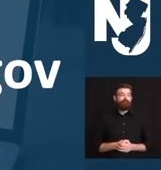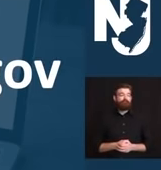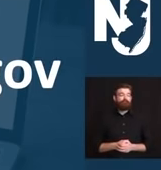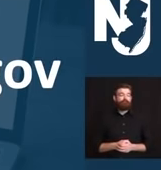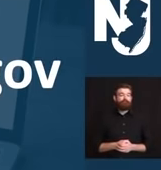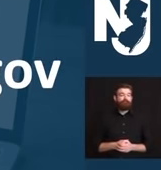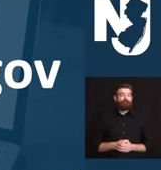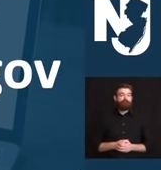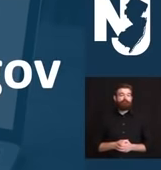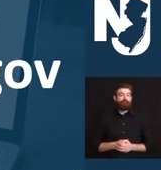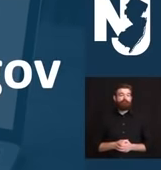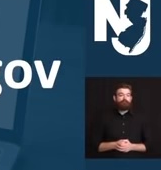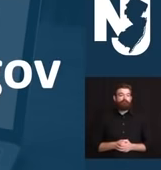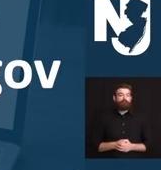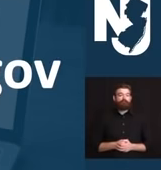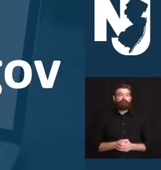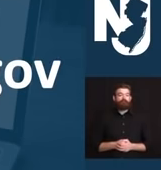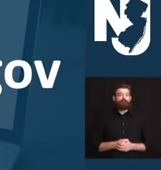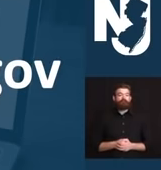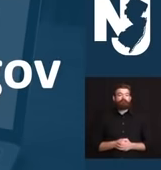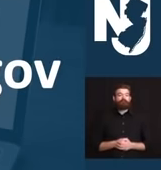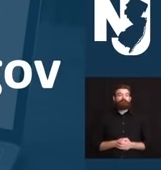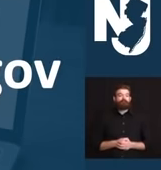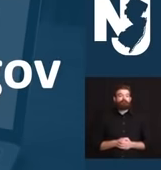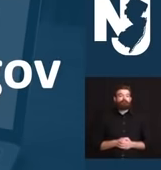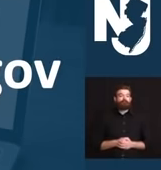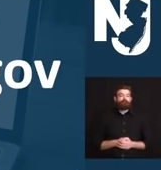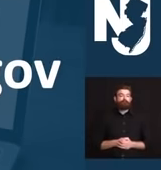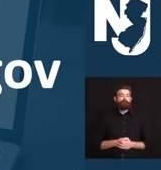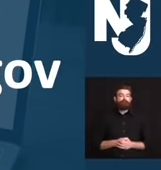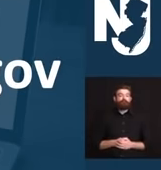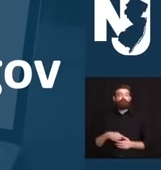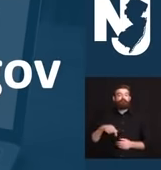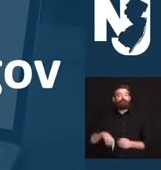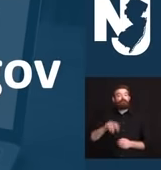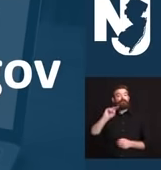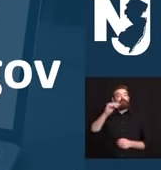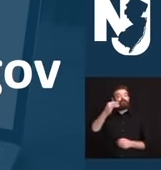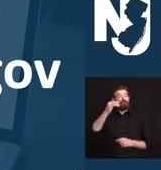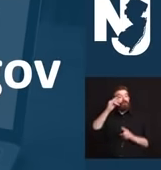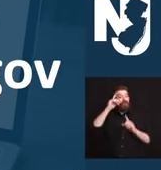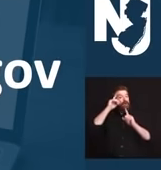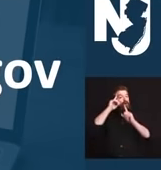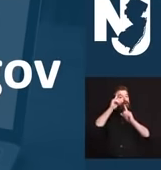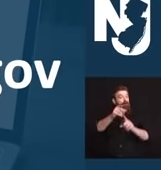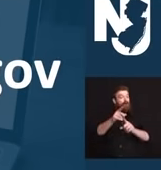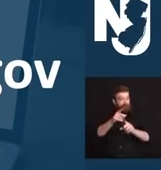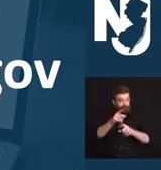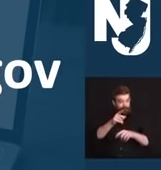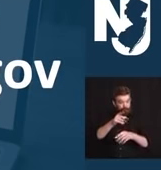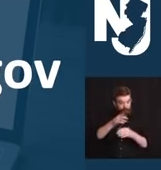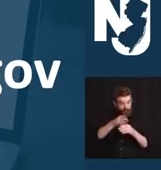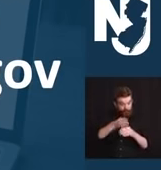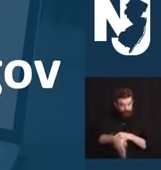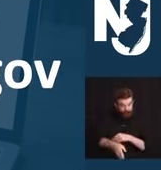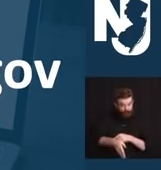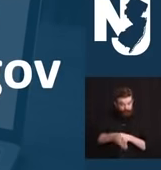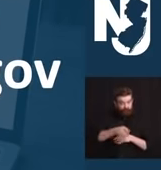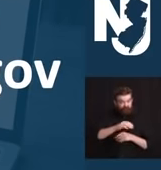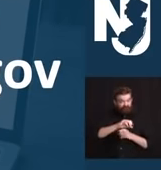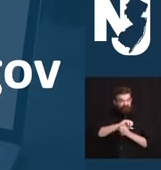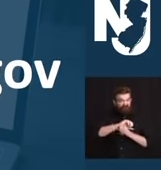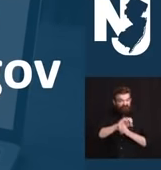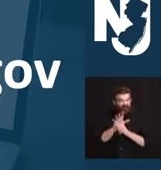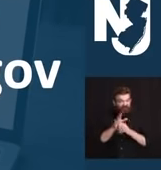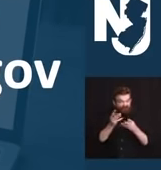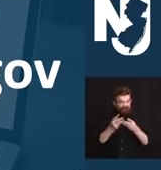emerges from this pandemic stronger, fairer, and more resilient than ever. And over the past 2 days, we have taken 2